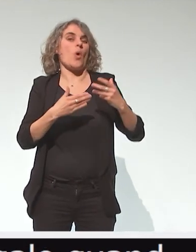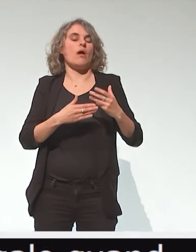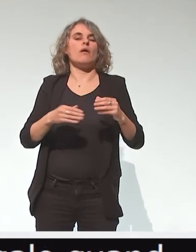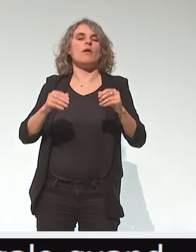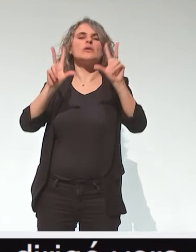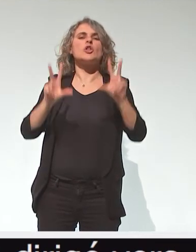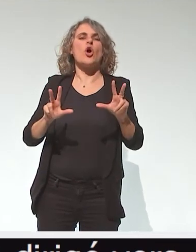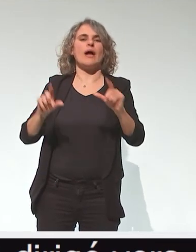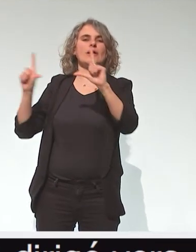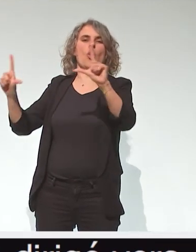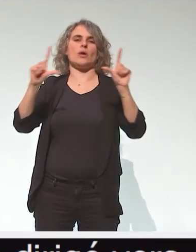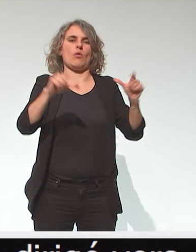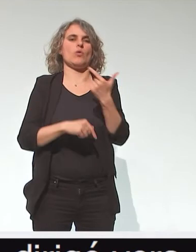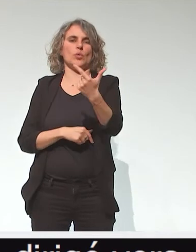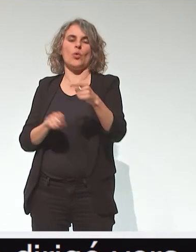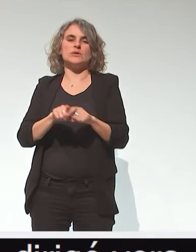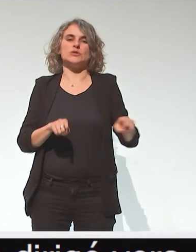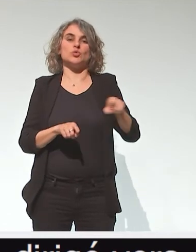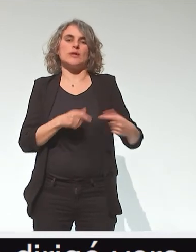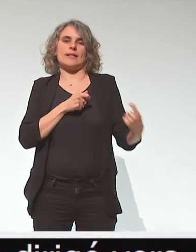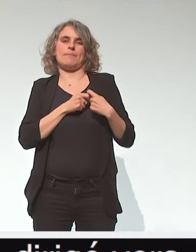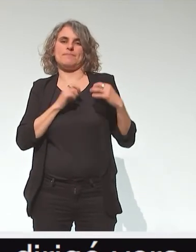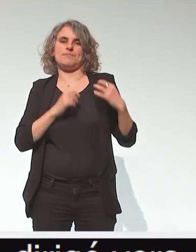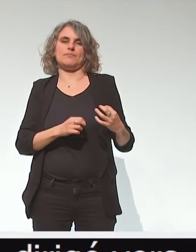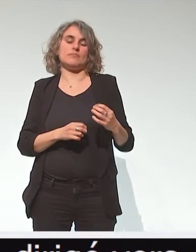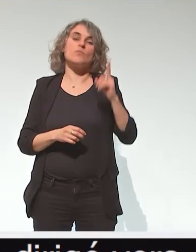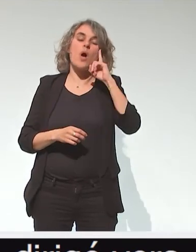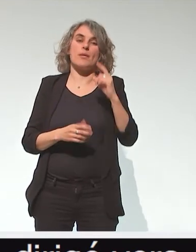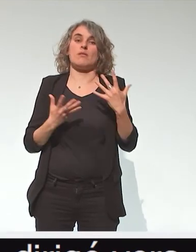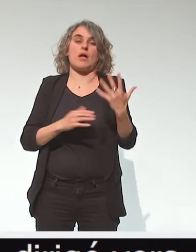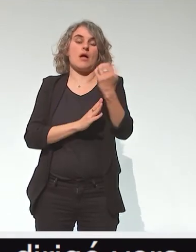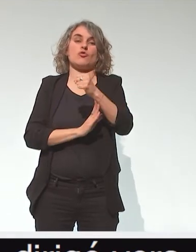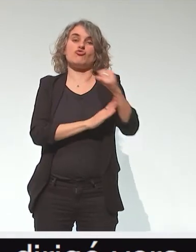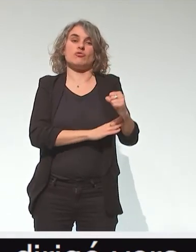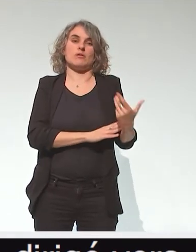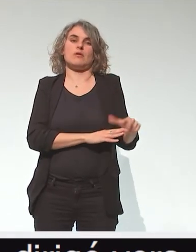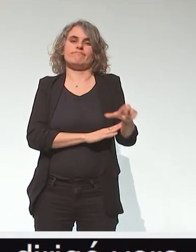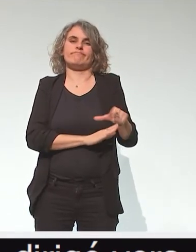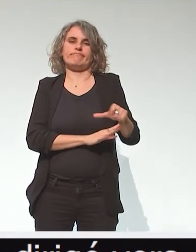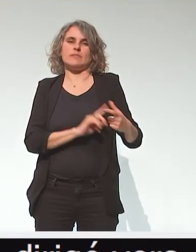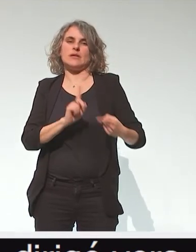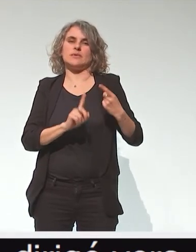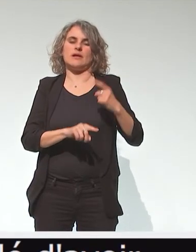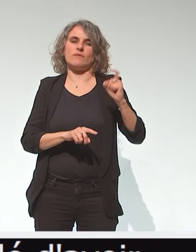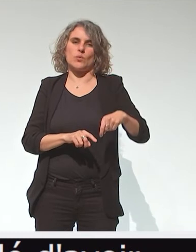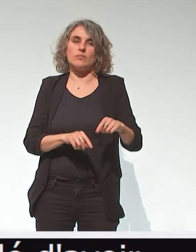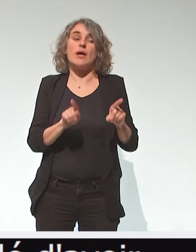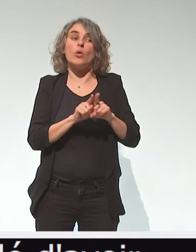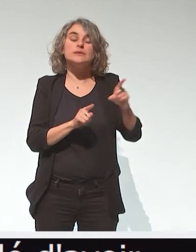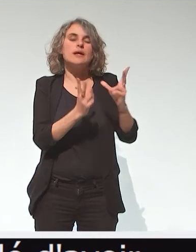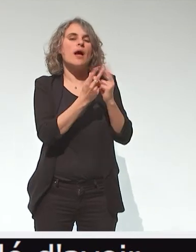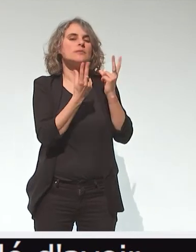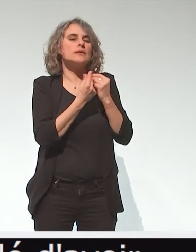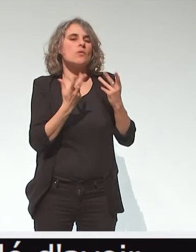professional ergonomist who said I should have 2 computer screens and a computer mouse for my left